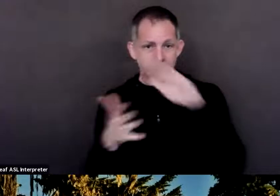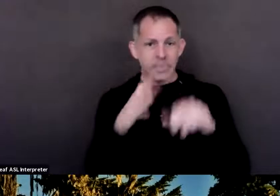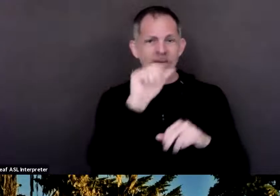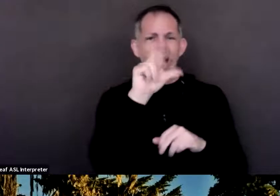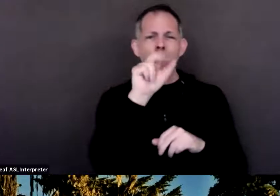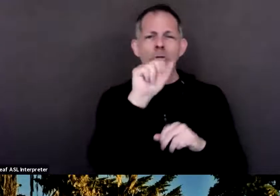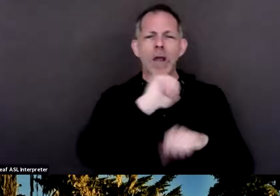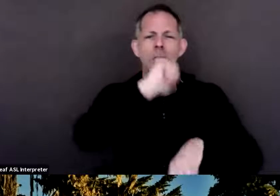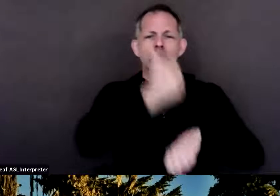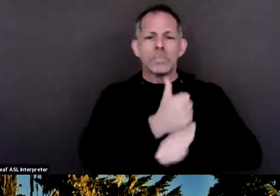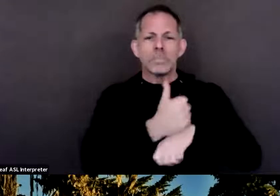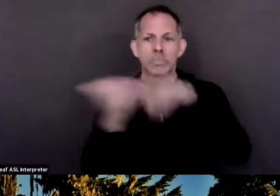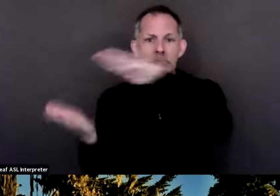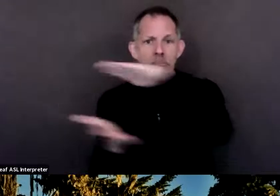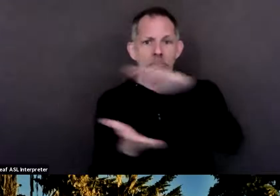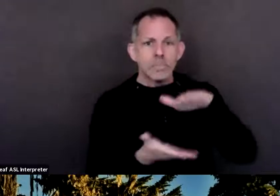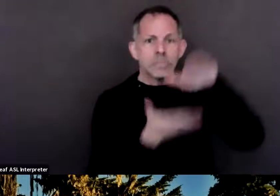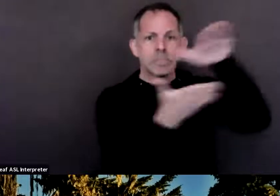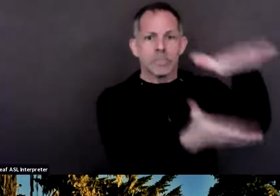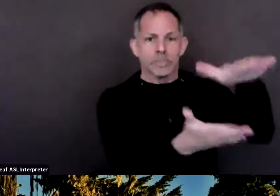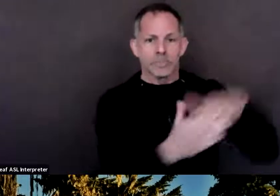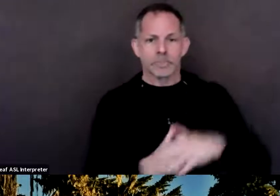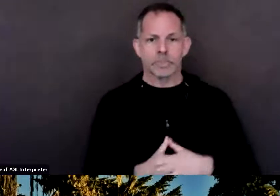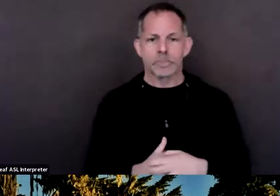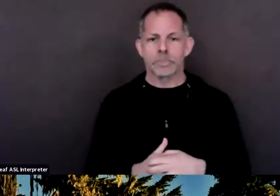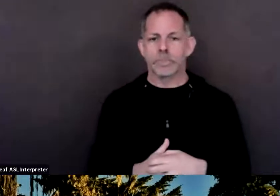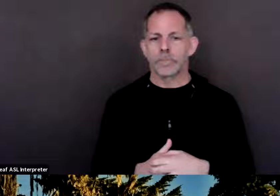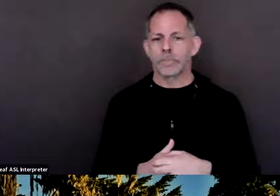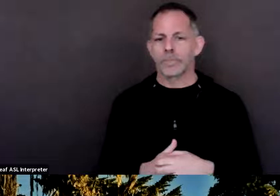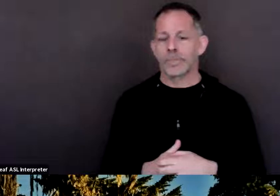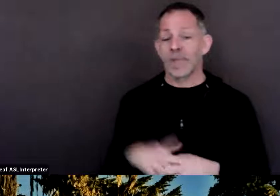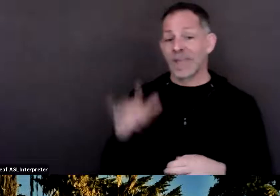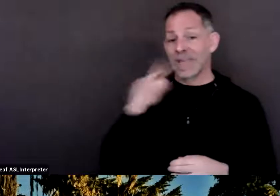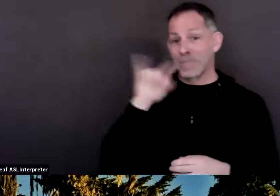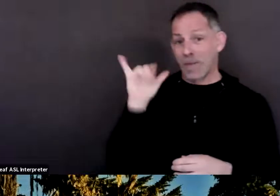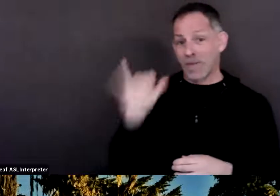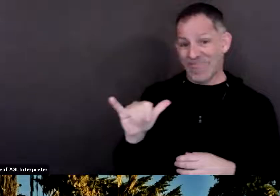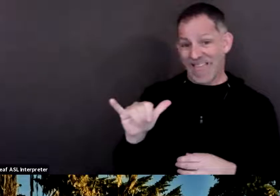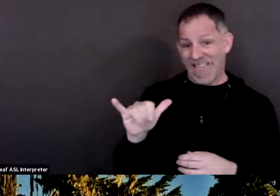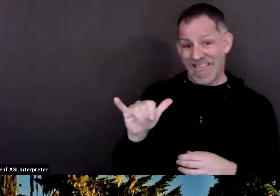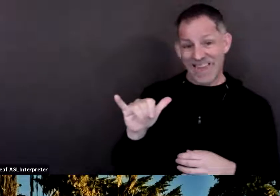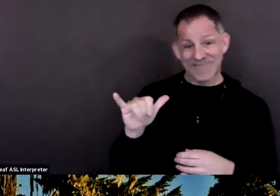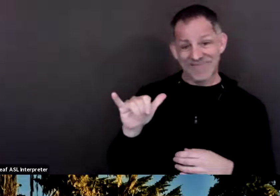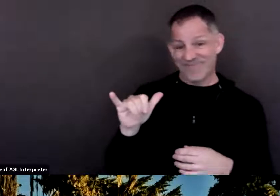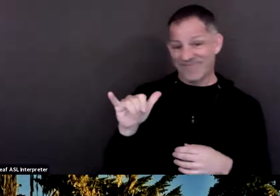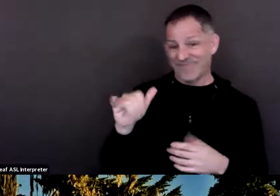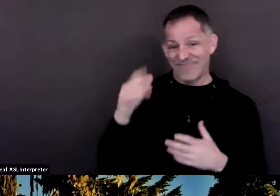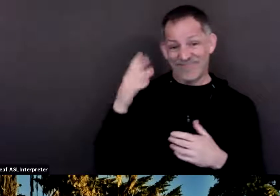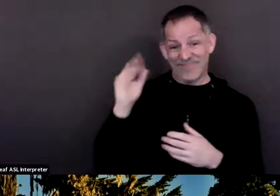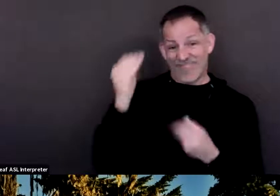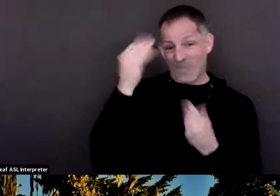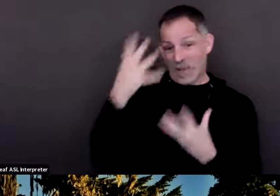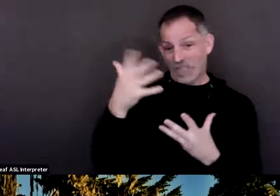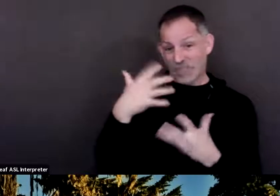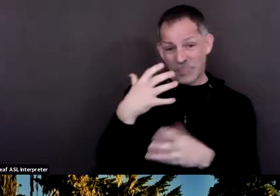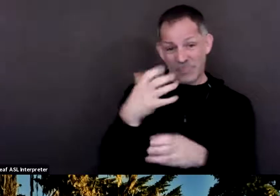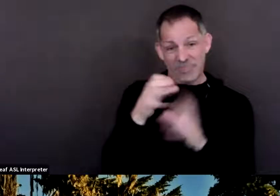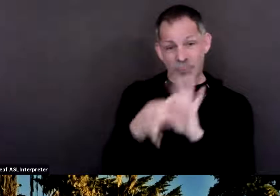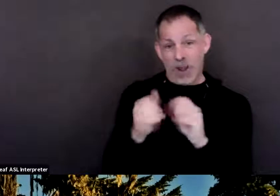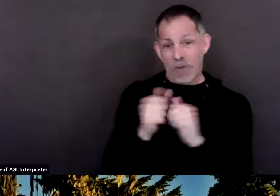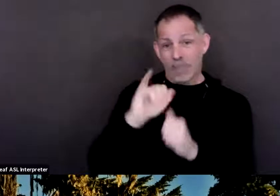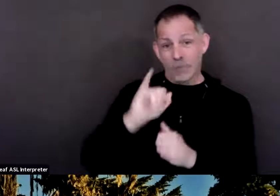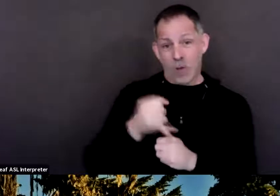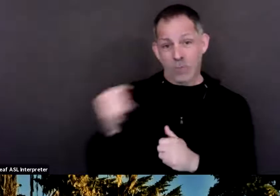Well, maybe that's an opportunity just to try to give a brief update on the overall situation. So again, about this time